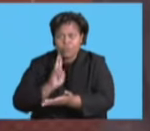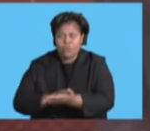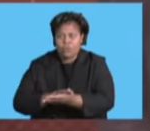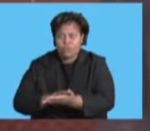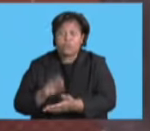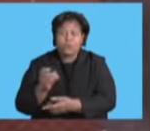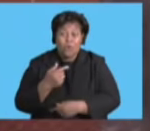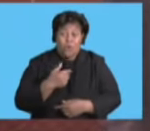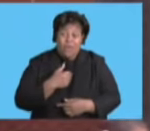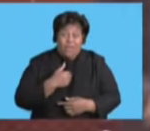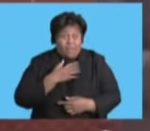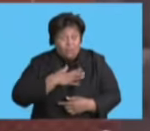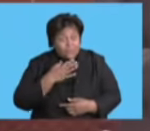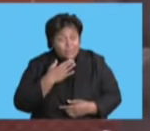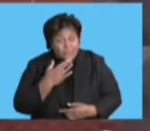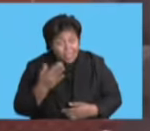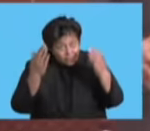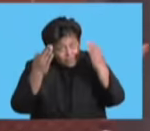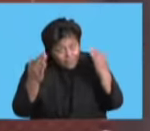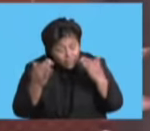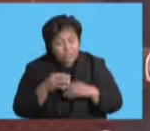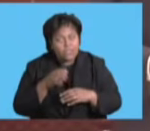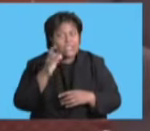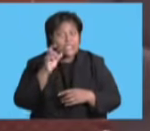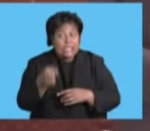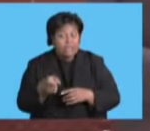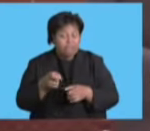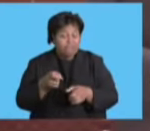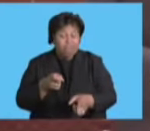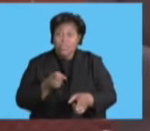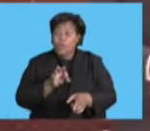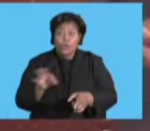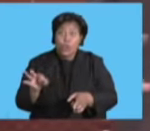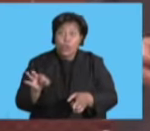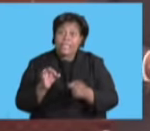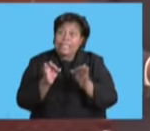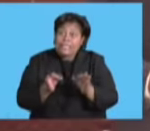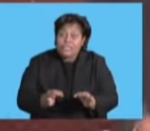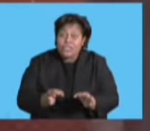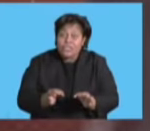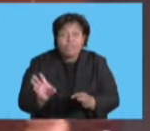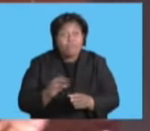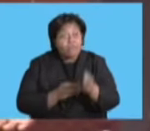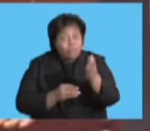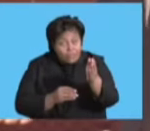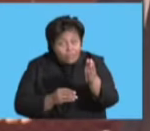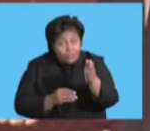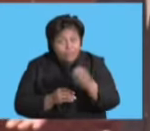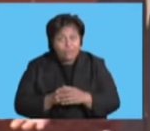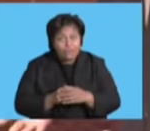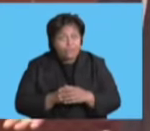what I can say is, if that was not the ruling of your ruling, Honourable